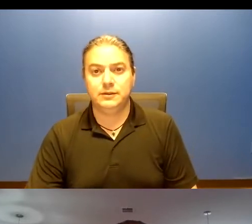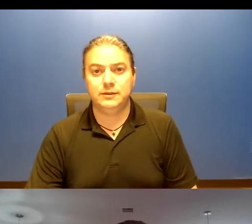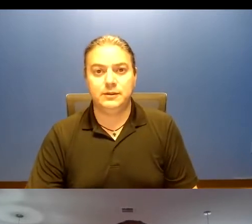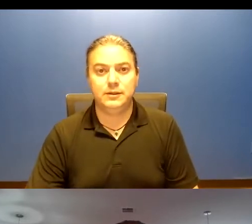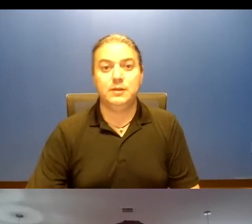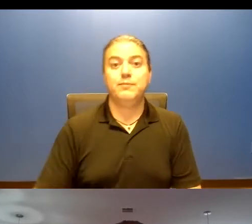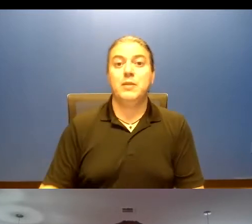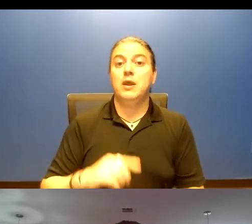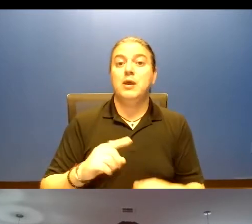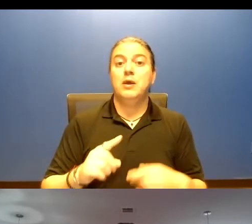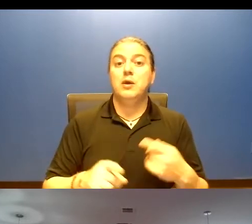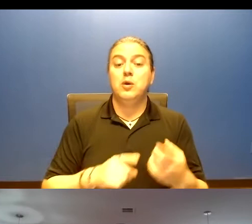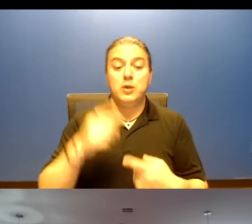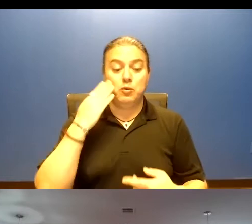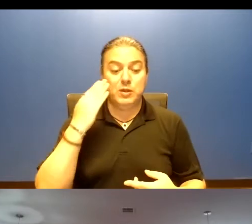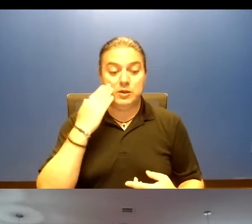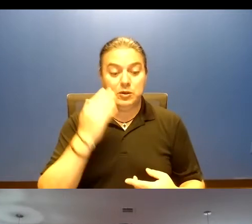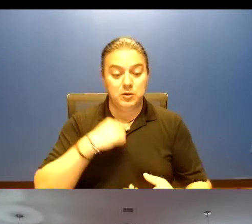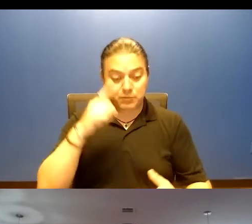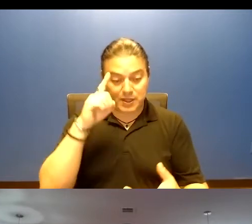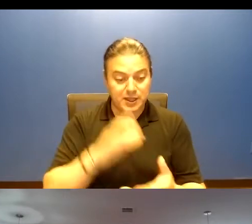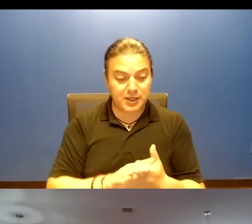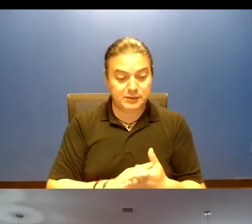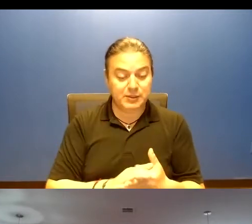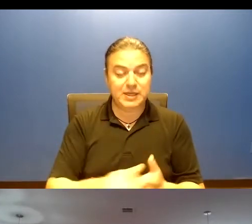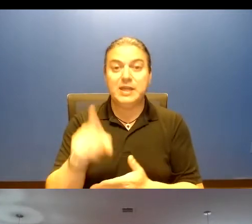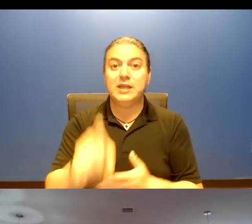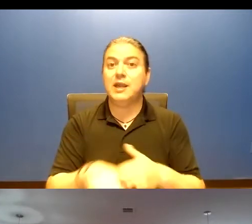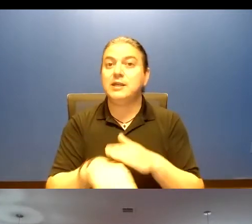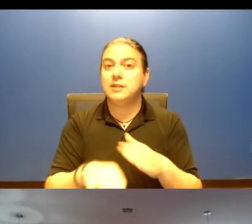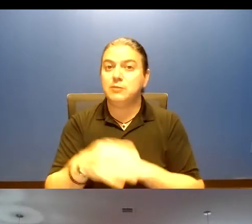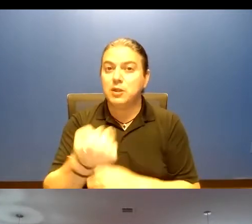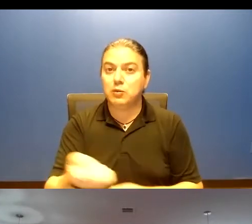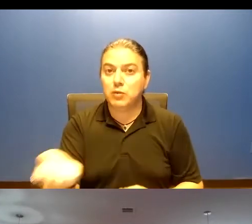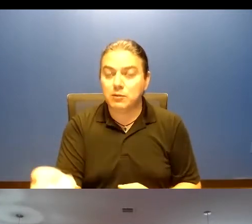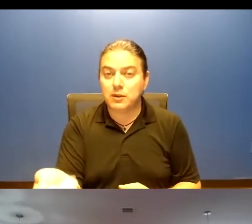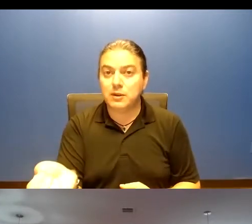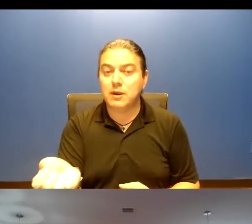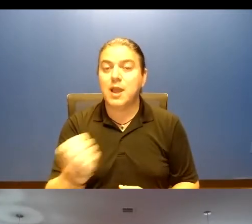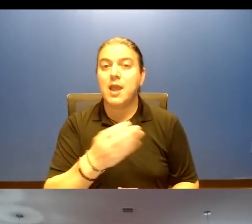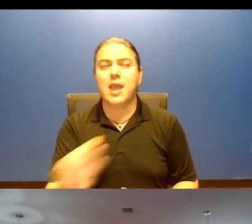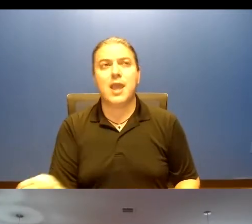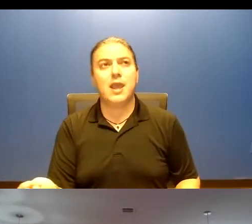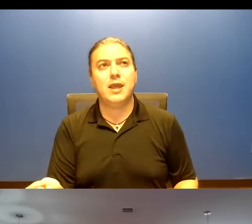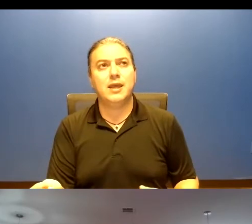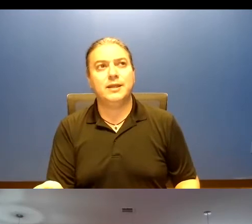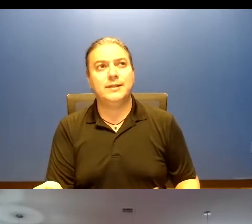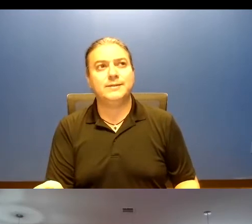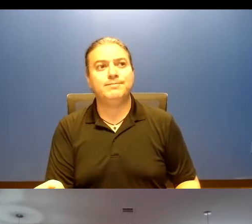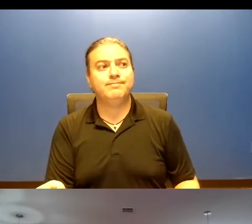needed accessible equipment and had some was going